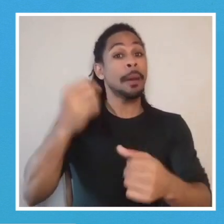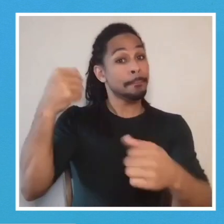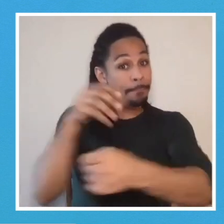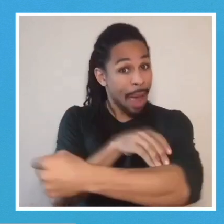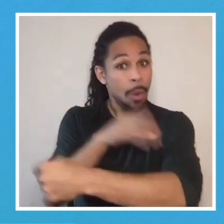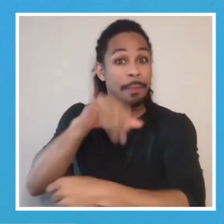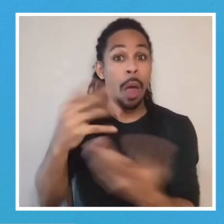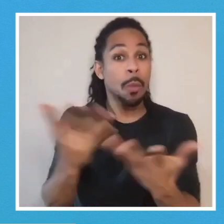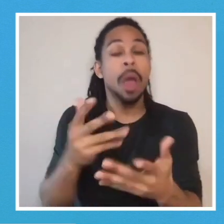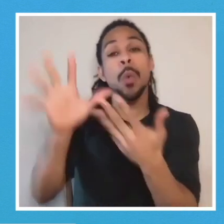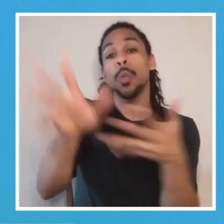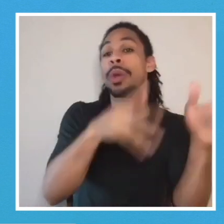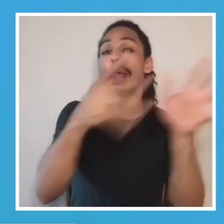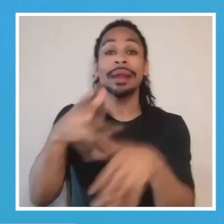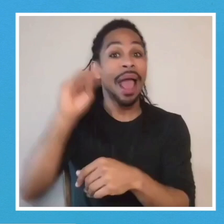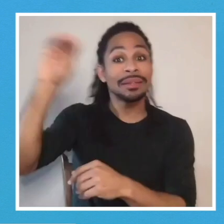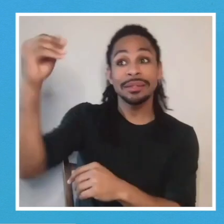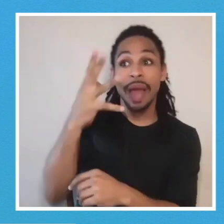let me ask you this, where's the sun?